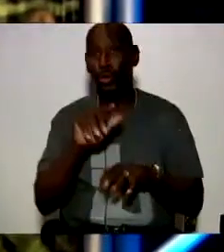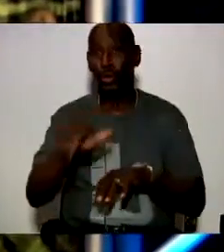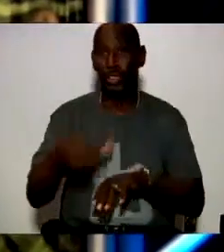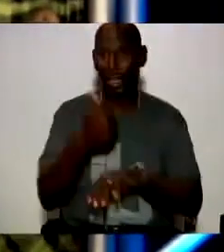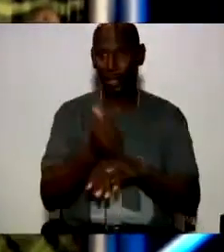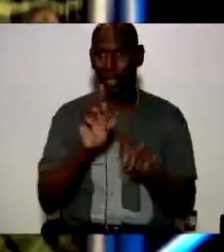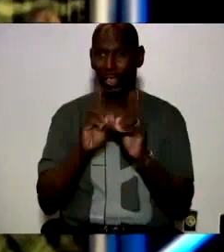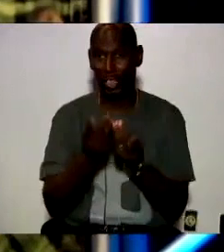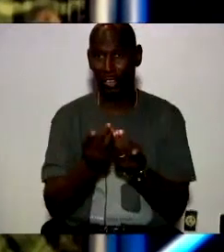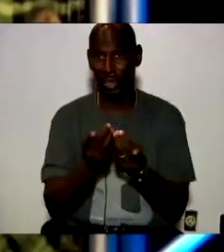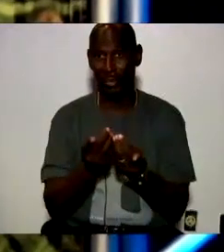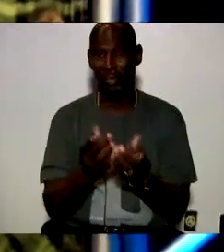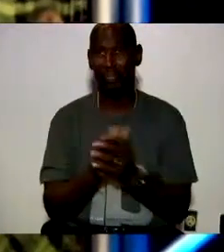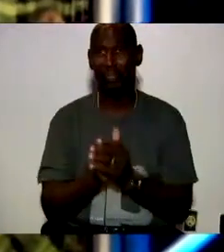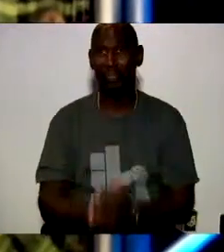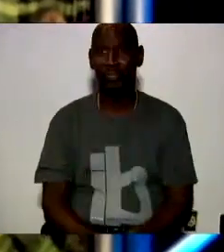so they asked me to come in and step in